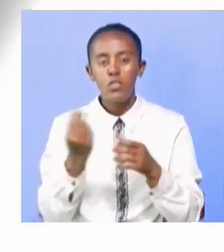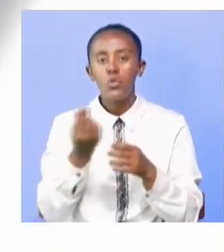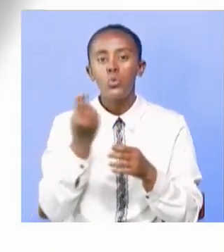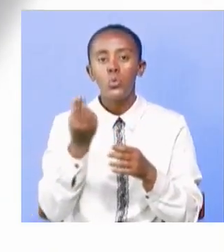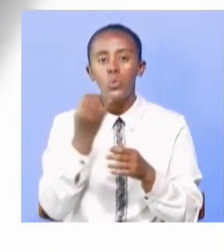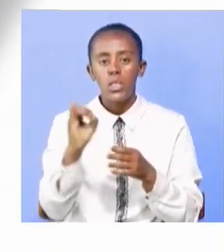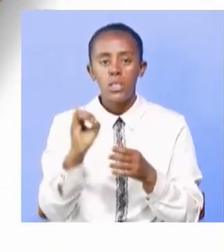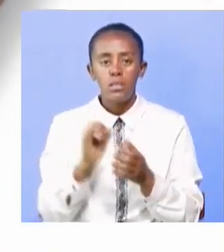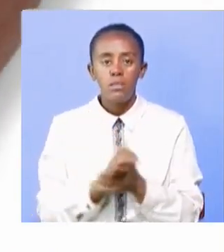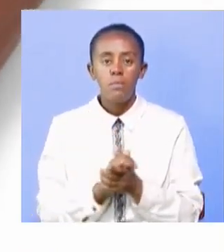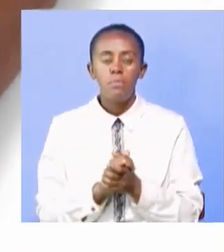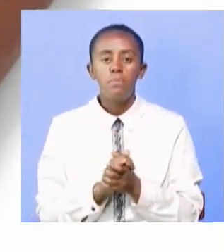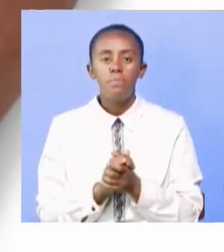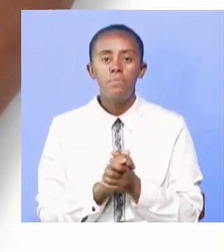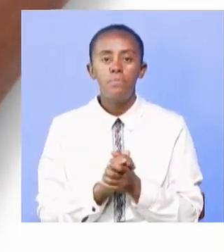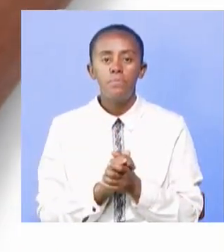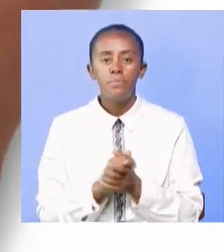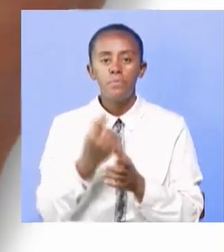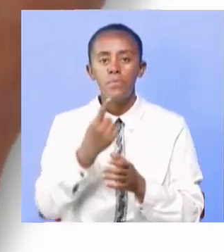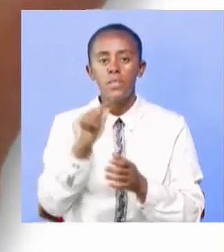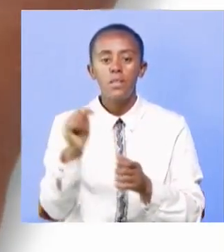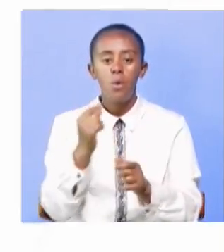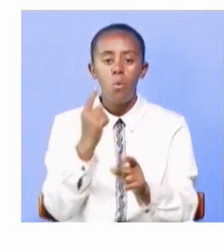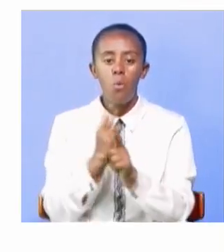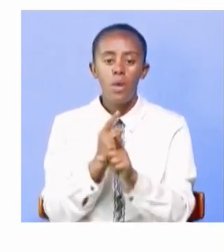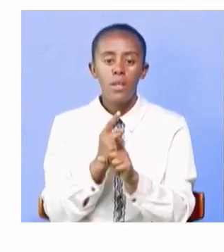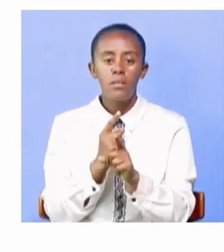using the correct